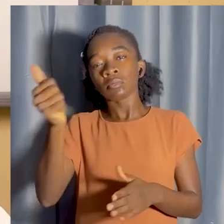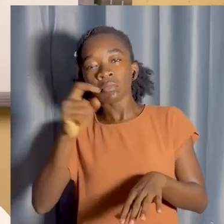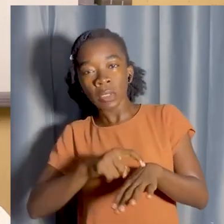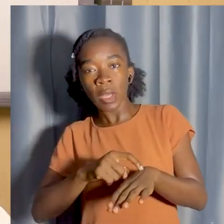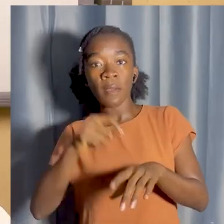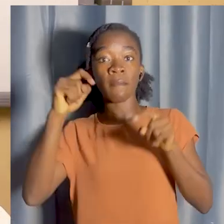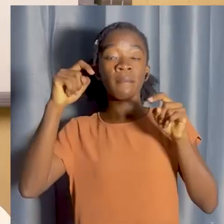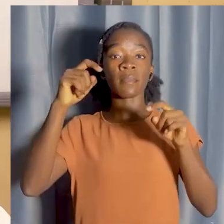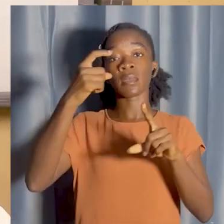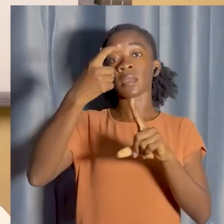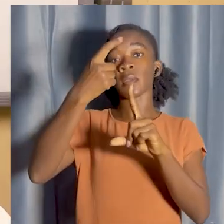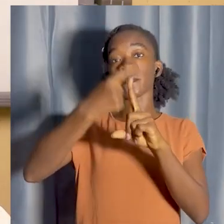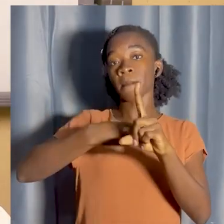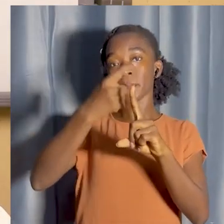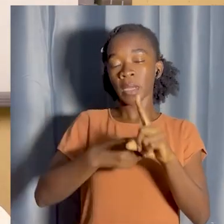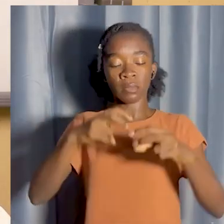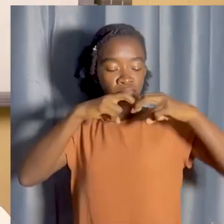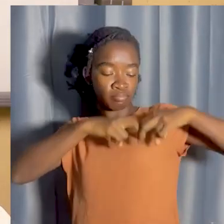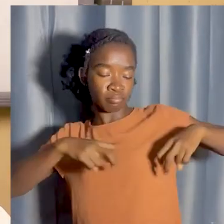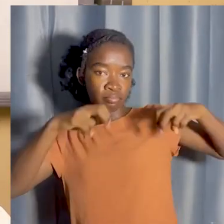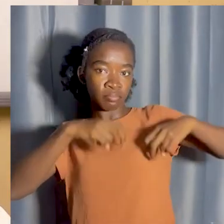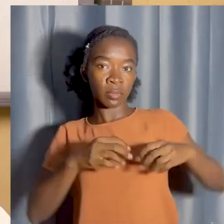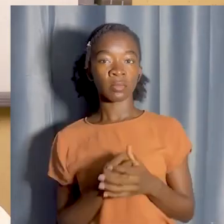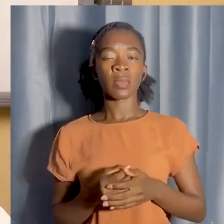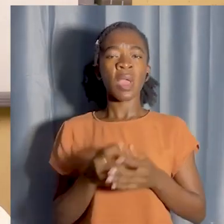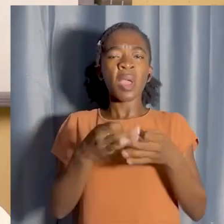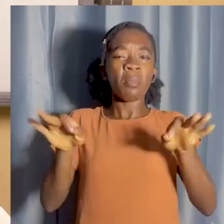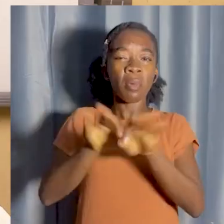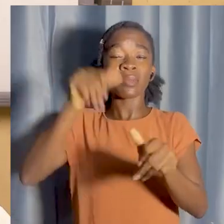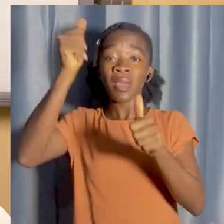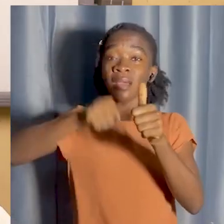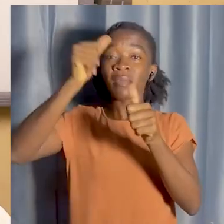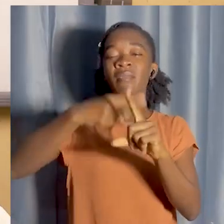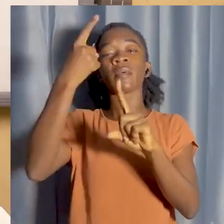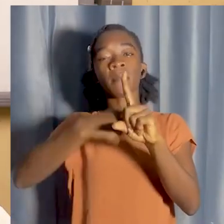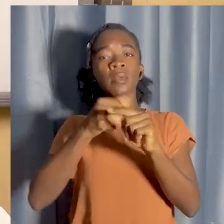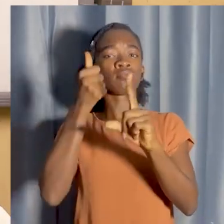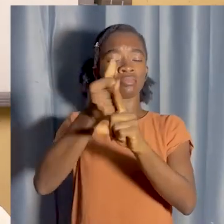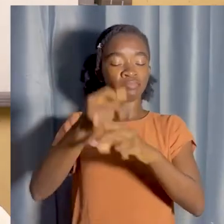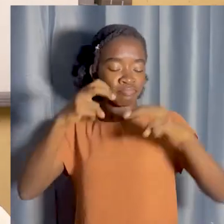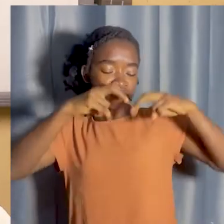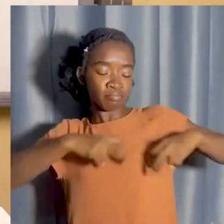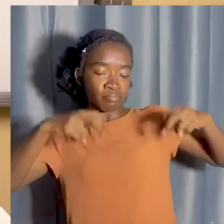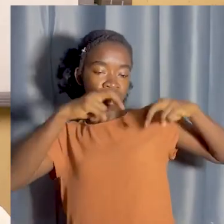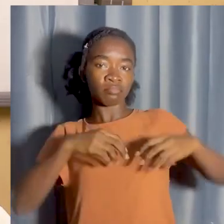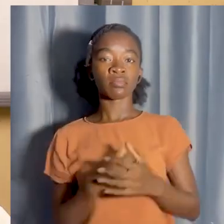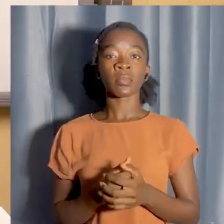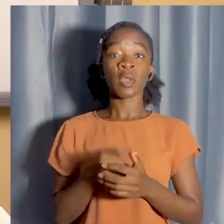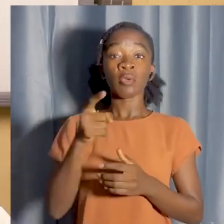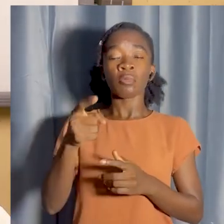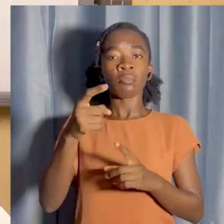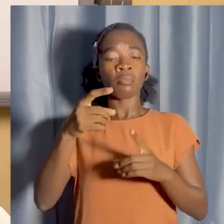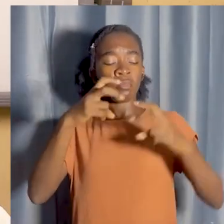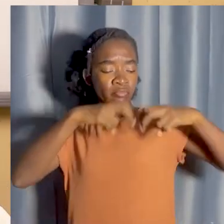remember. But the important thing is to do it once a month. And once you do it once a month, after a few months, you become very